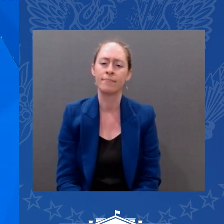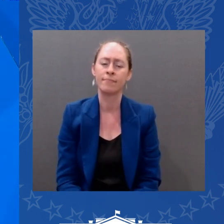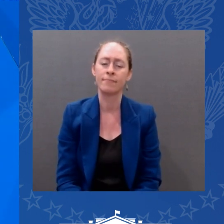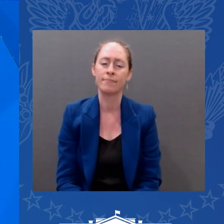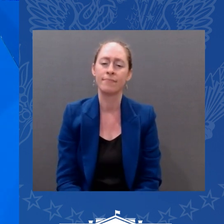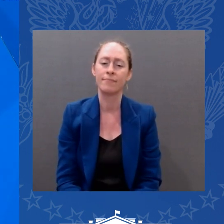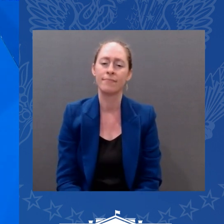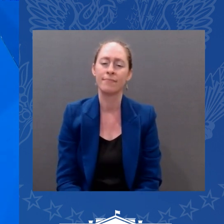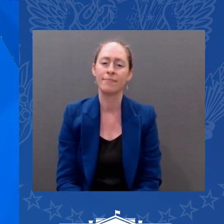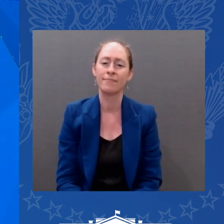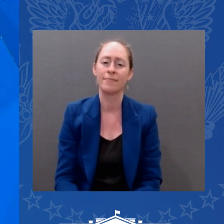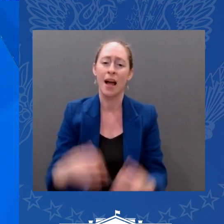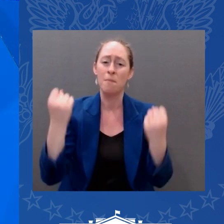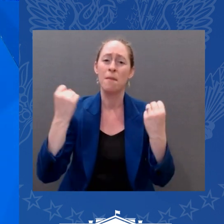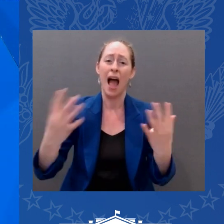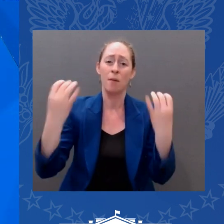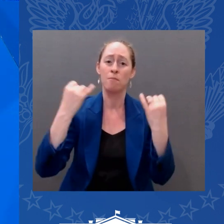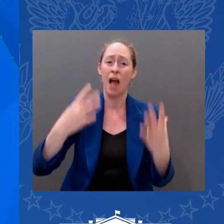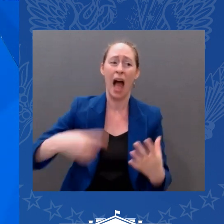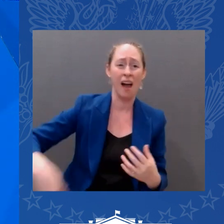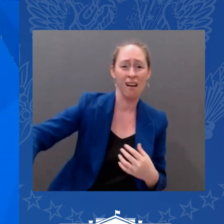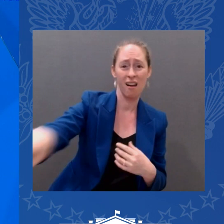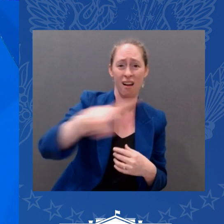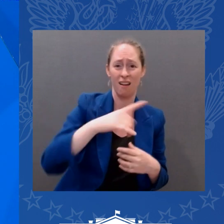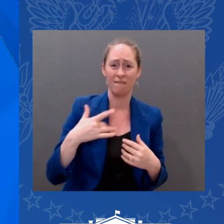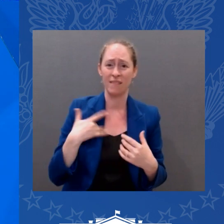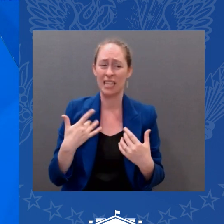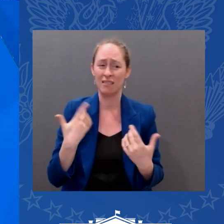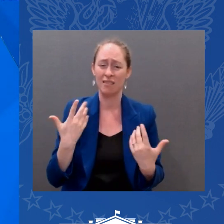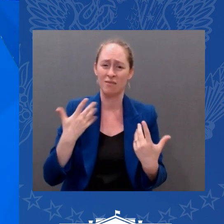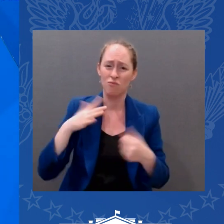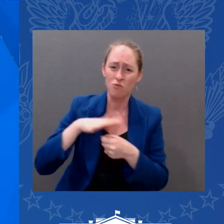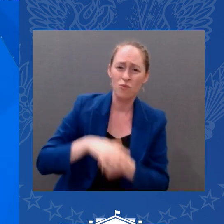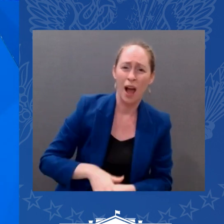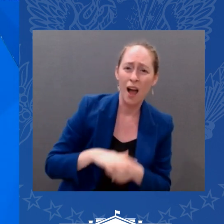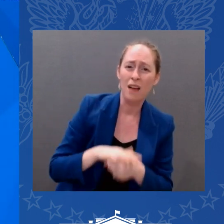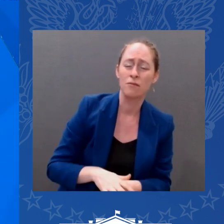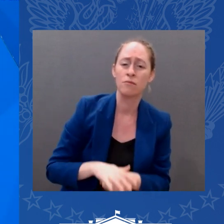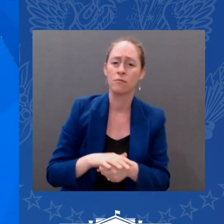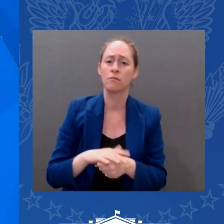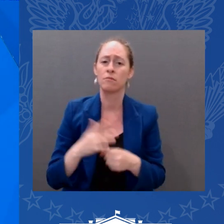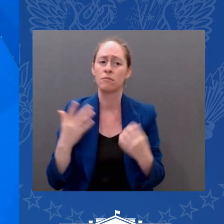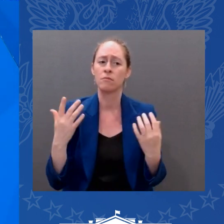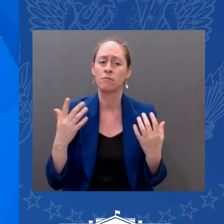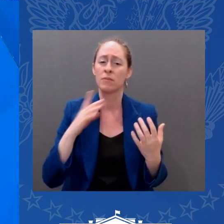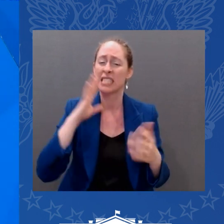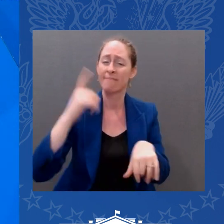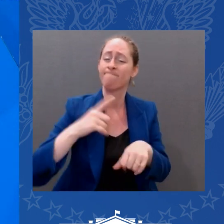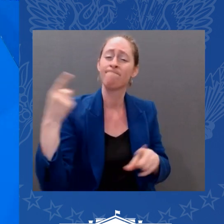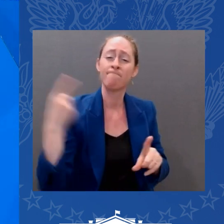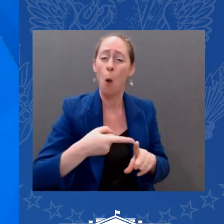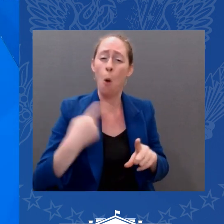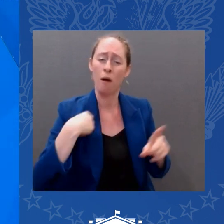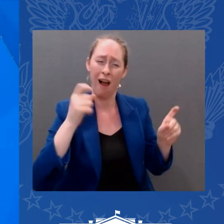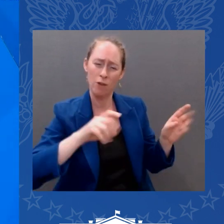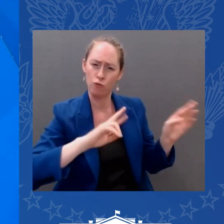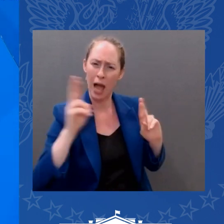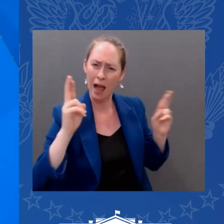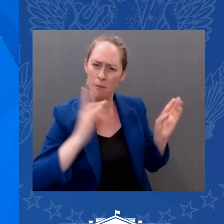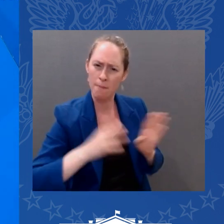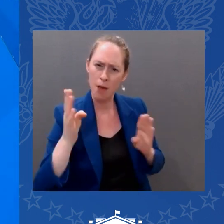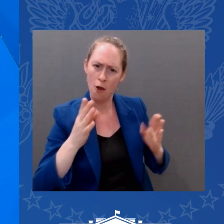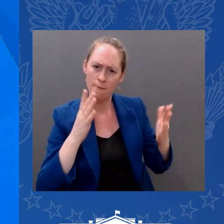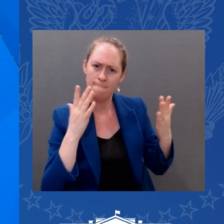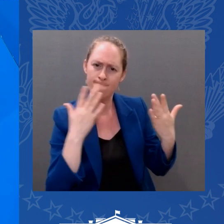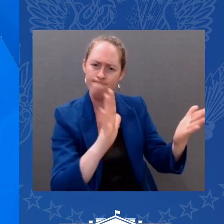months leading up to this summit, countries have made meaningful and concrete commitments to address these challenges. And the